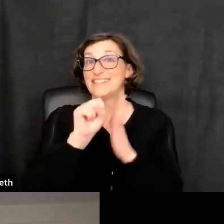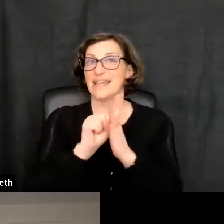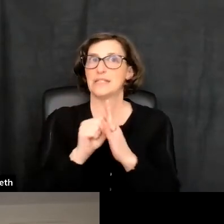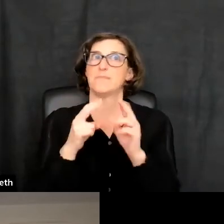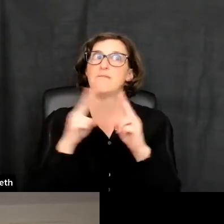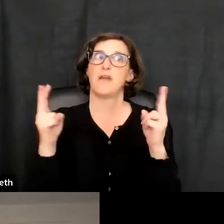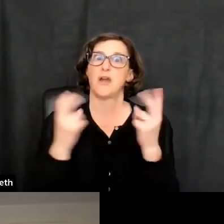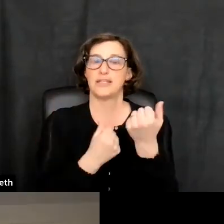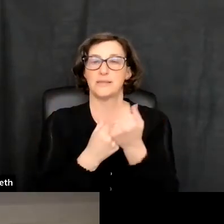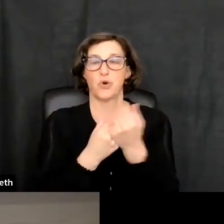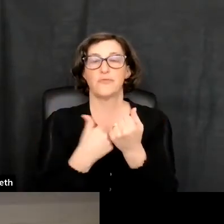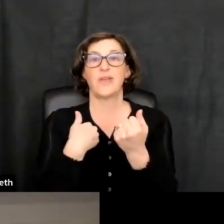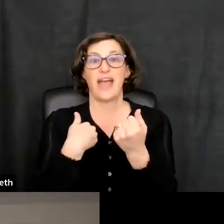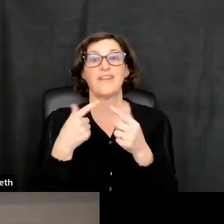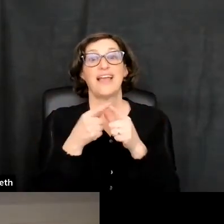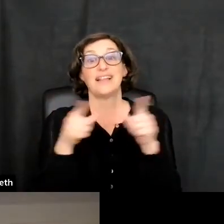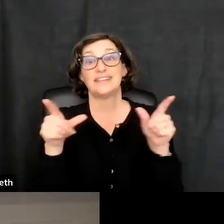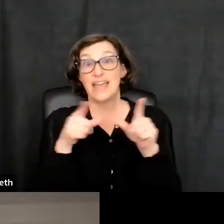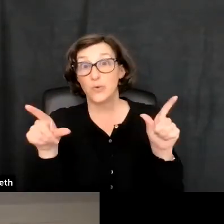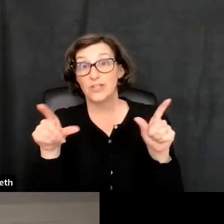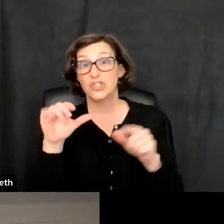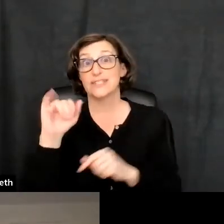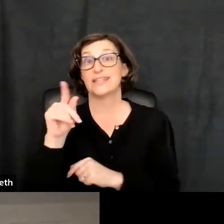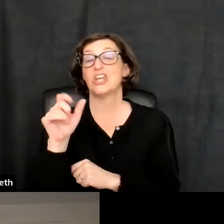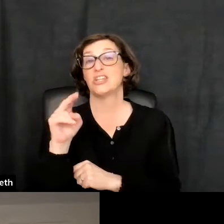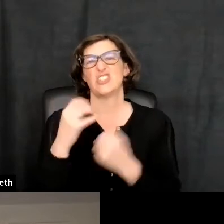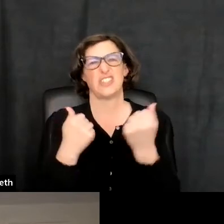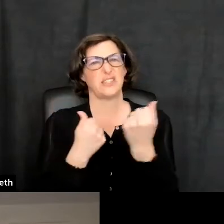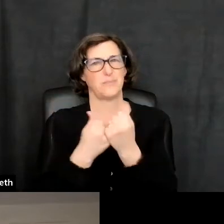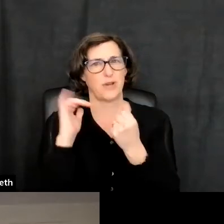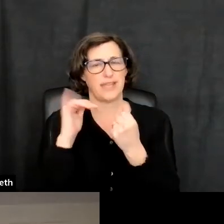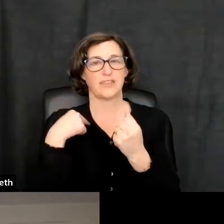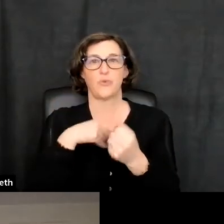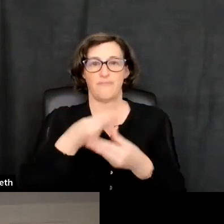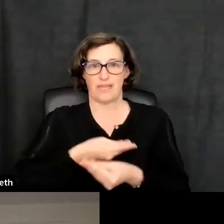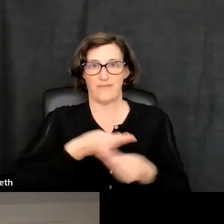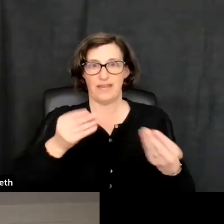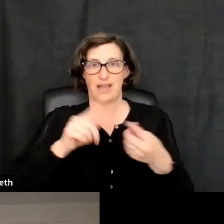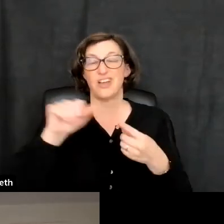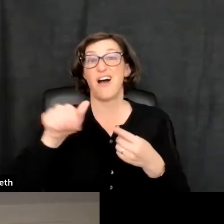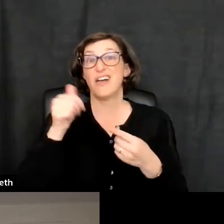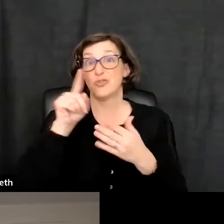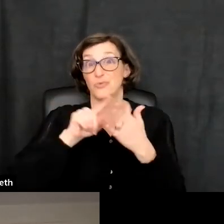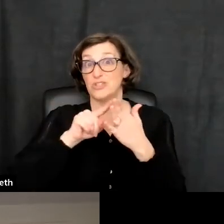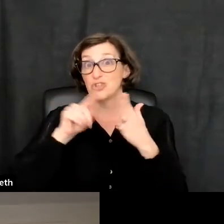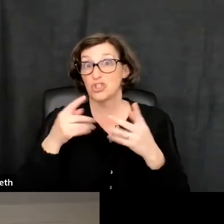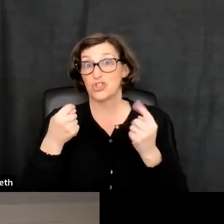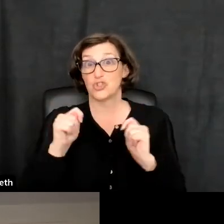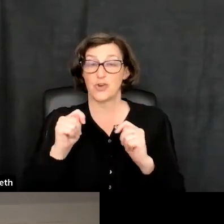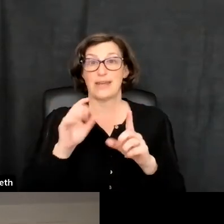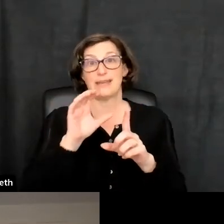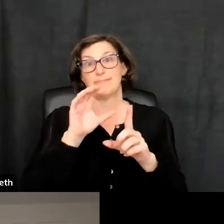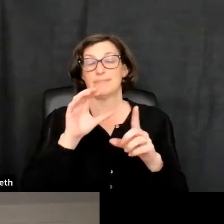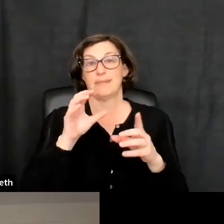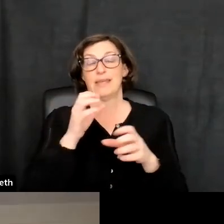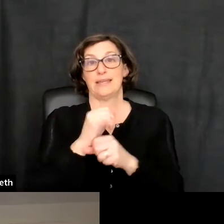have like some language, some citations that support that we've been giving out to other researchers to try to get their IRBs to